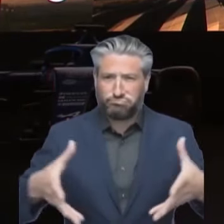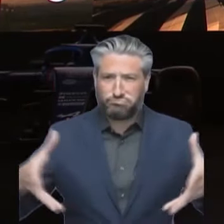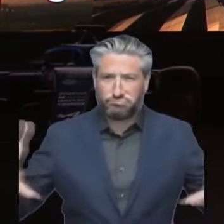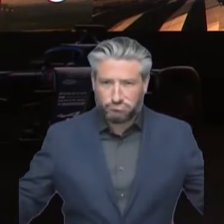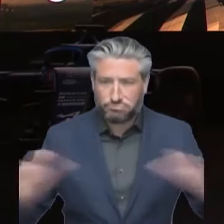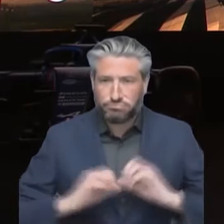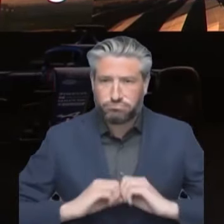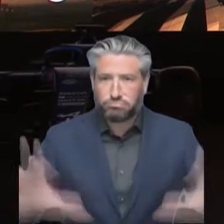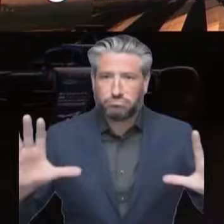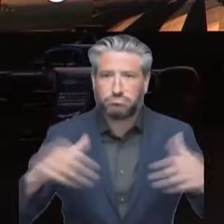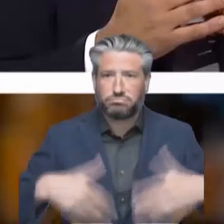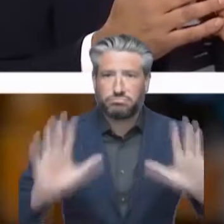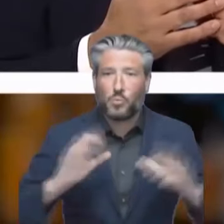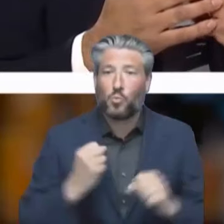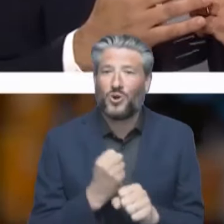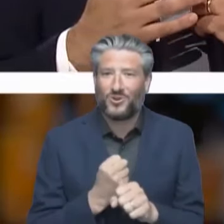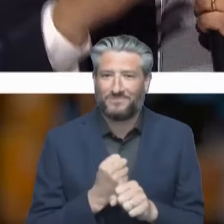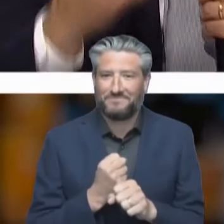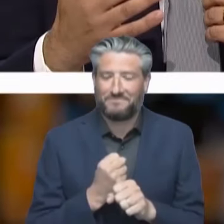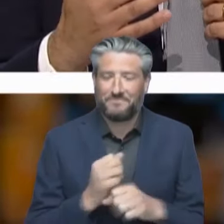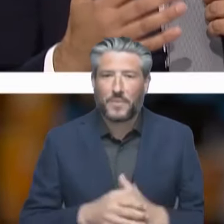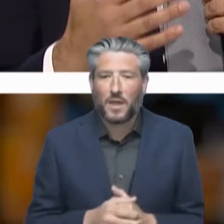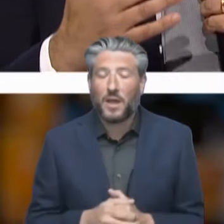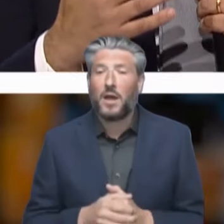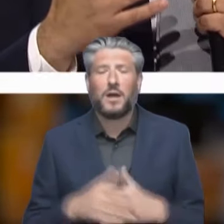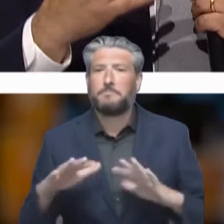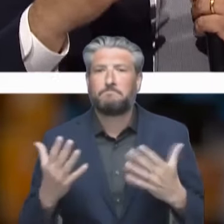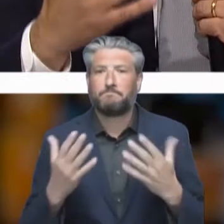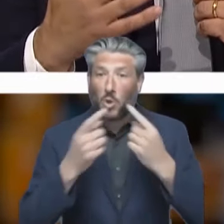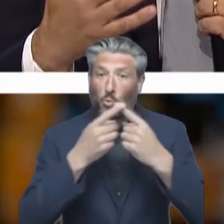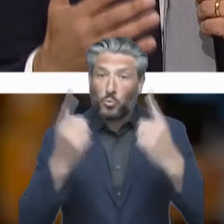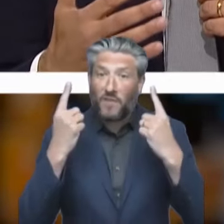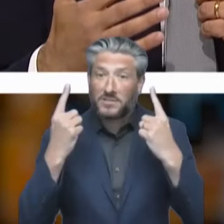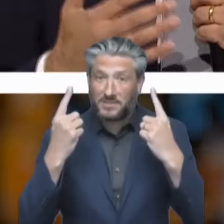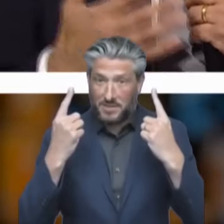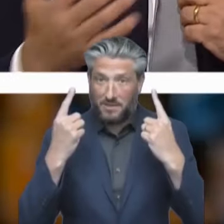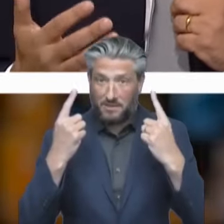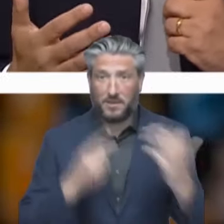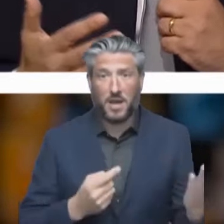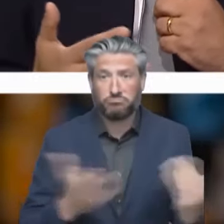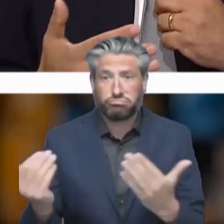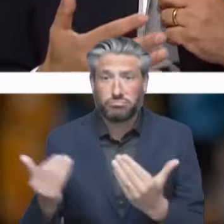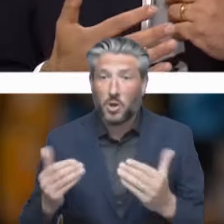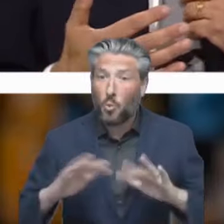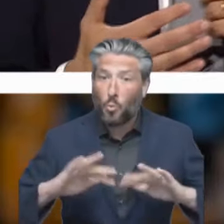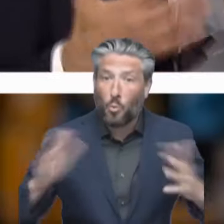this university will be extended to the rest of the world and to our industrial